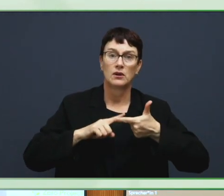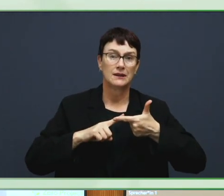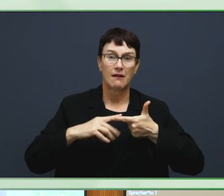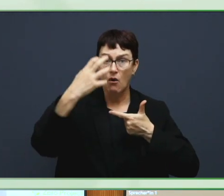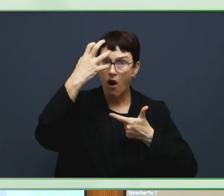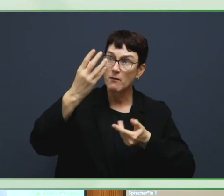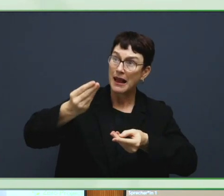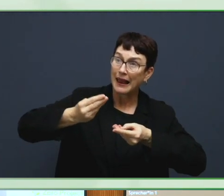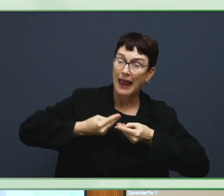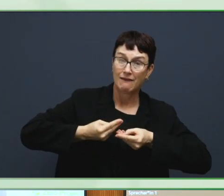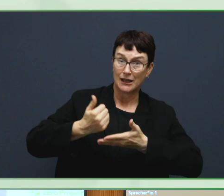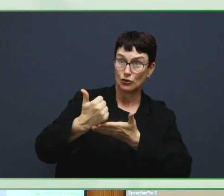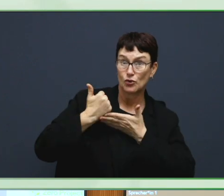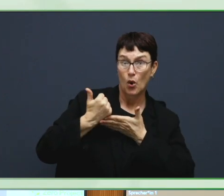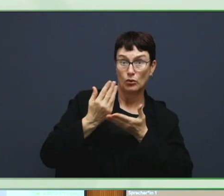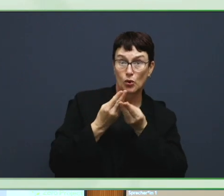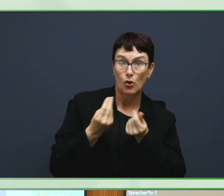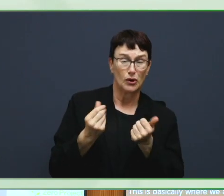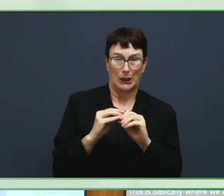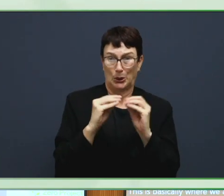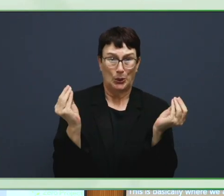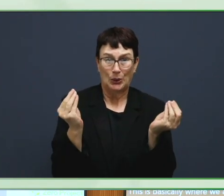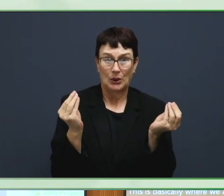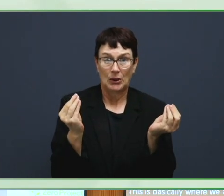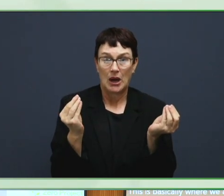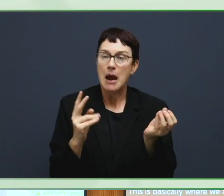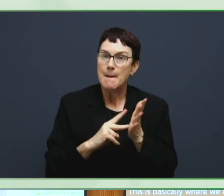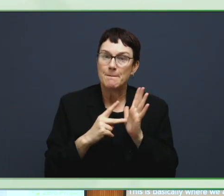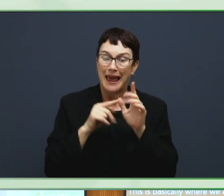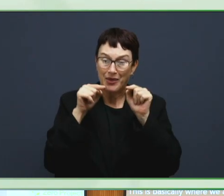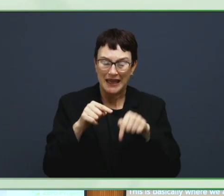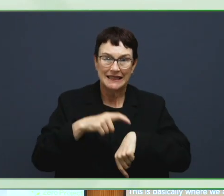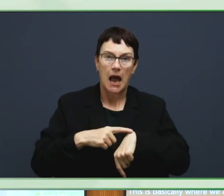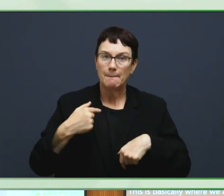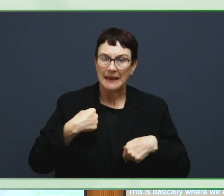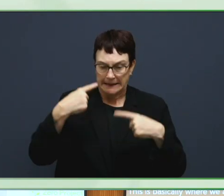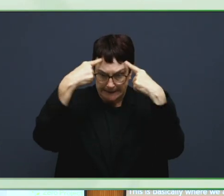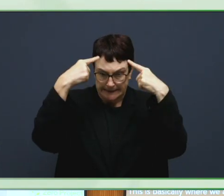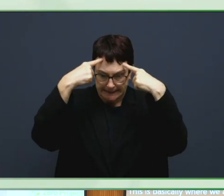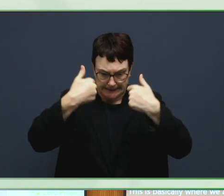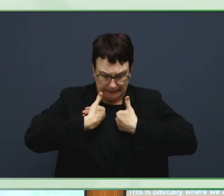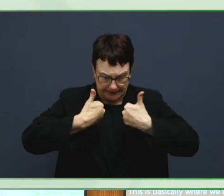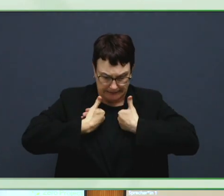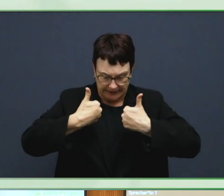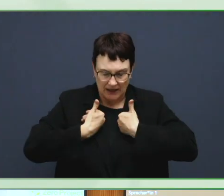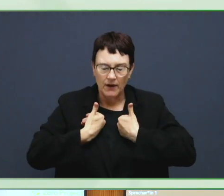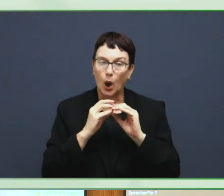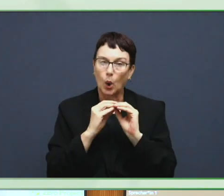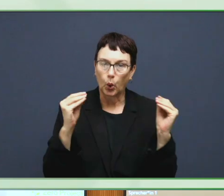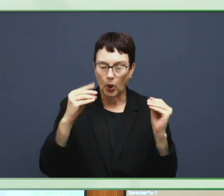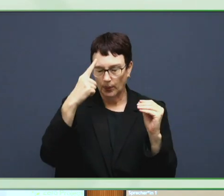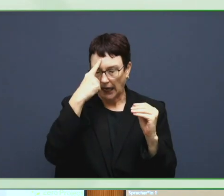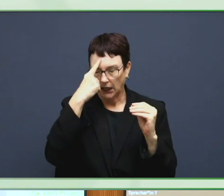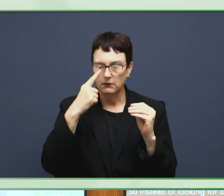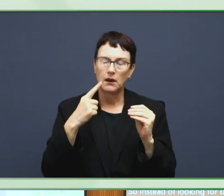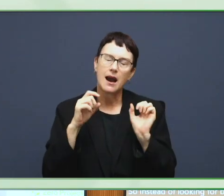that intersection, there's no incentive for scale. So instead of looking for business models, I thought that we should look